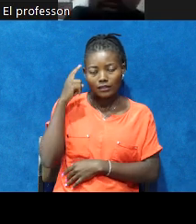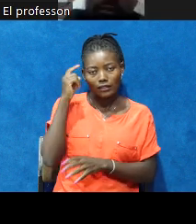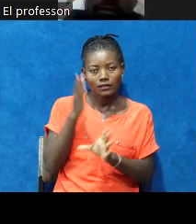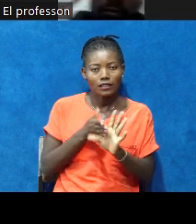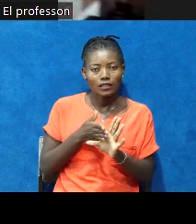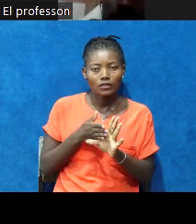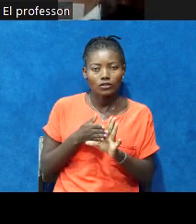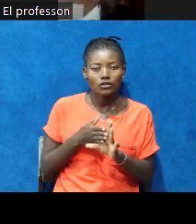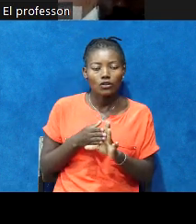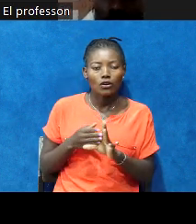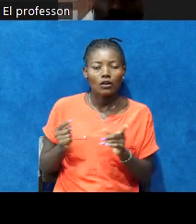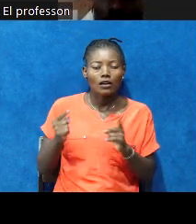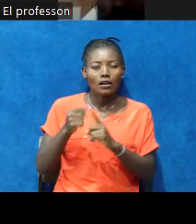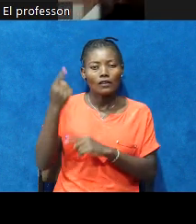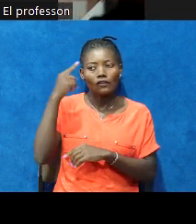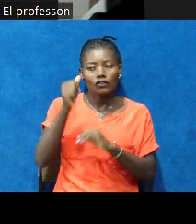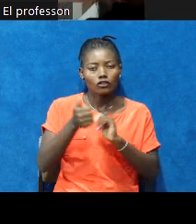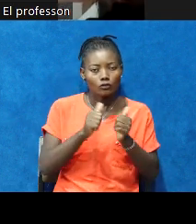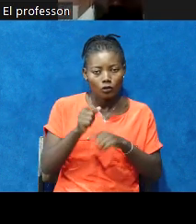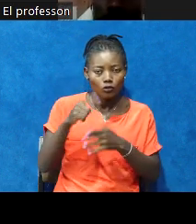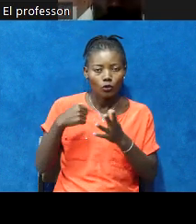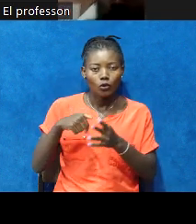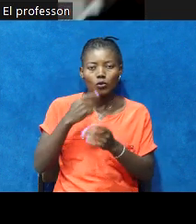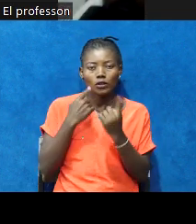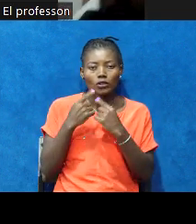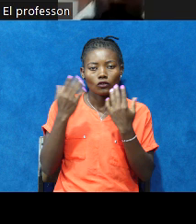psychological aspect of sports, that is what we spoke about before,